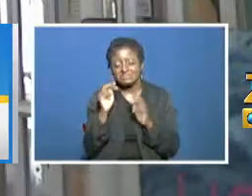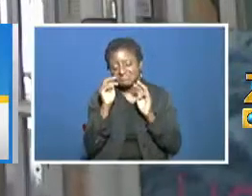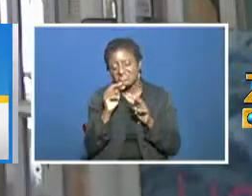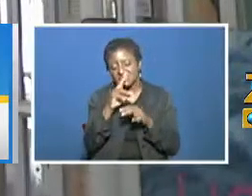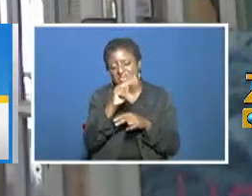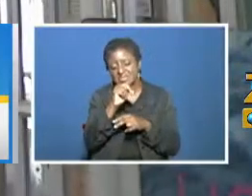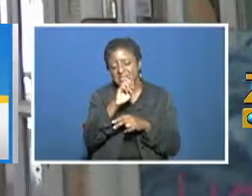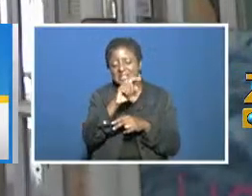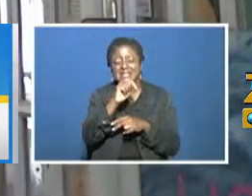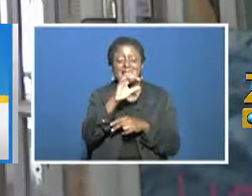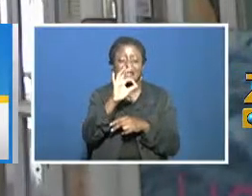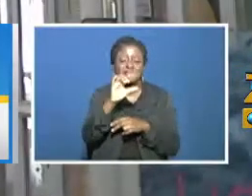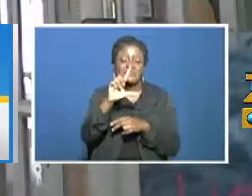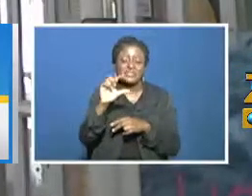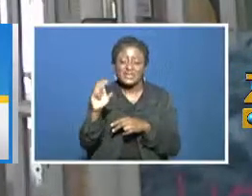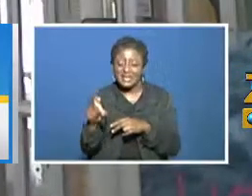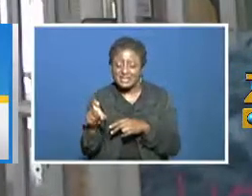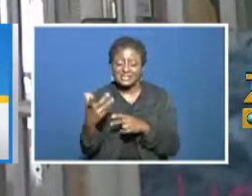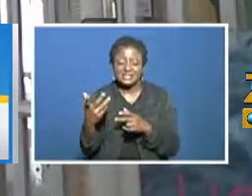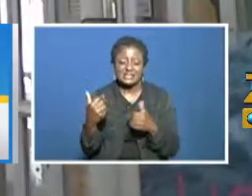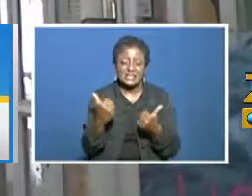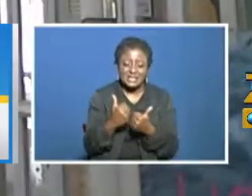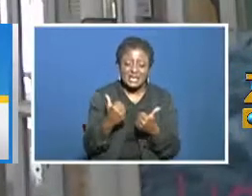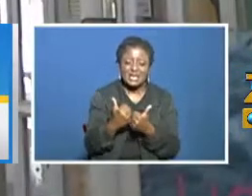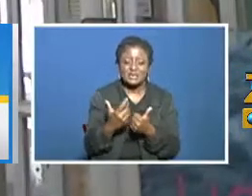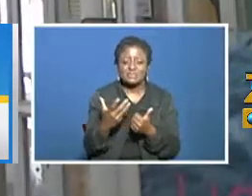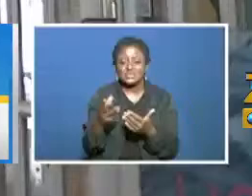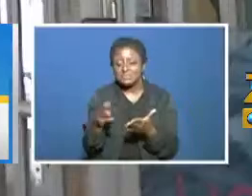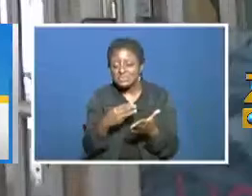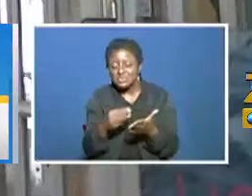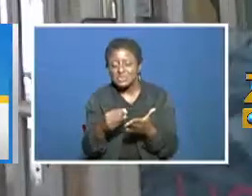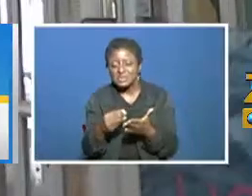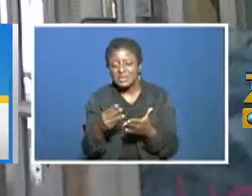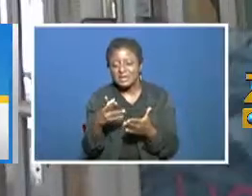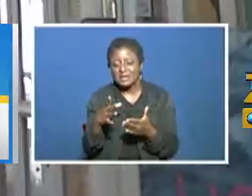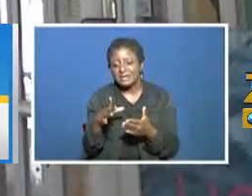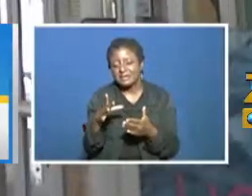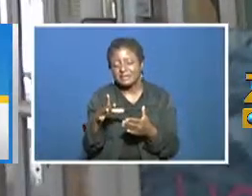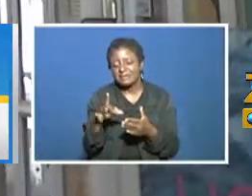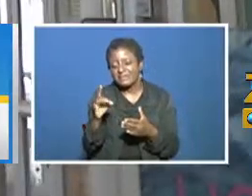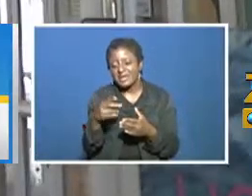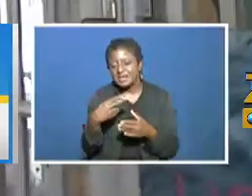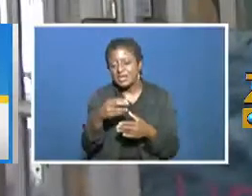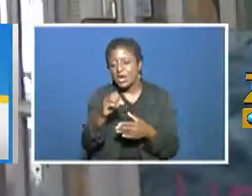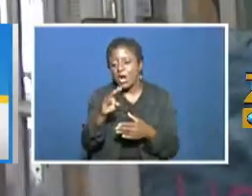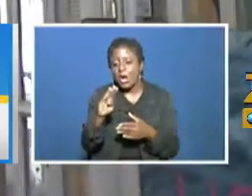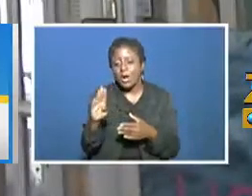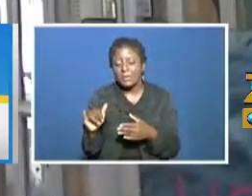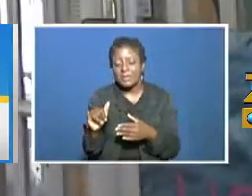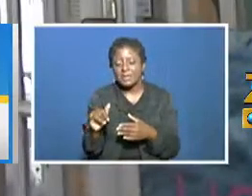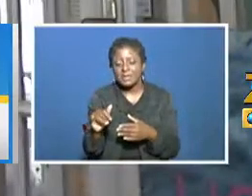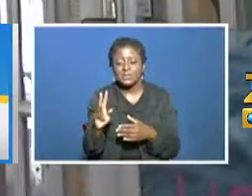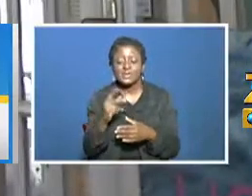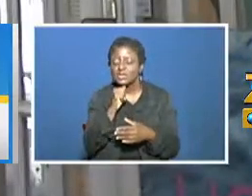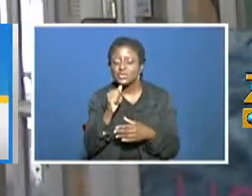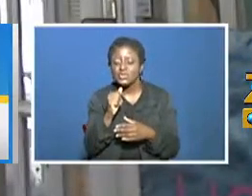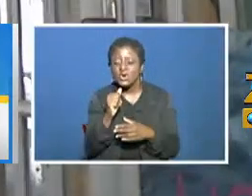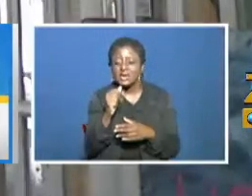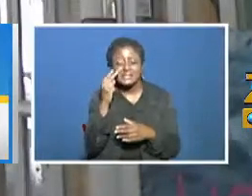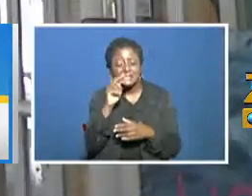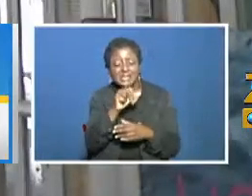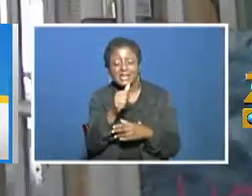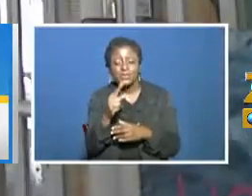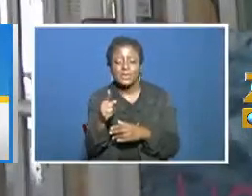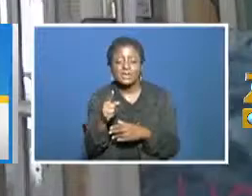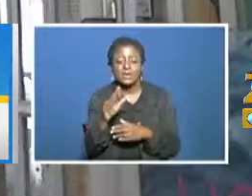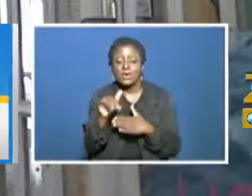music and finding a hobby during COVID when we were stuck at home and we couldn't see anybody. Like, those are the things that kept us sane. Just all